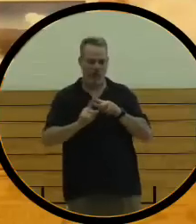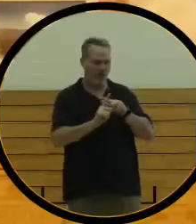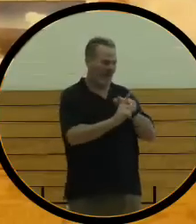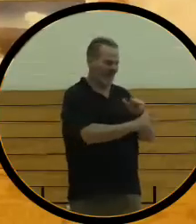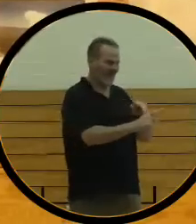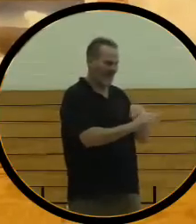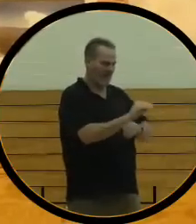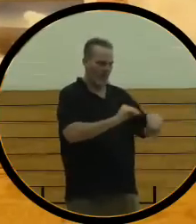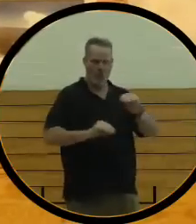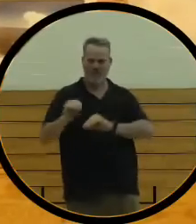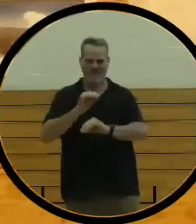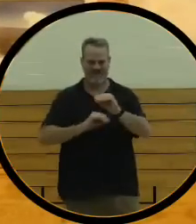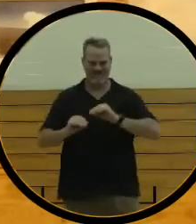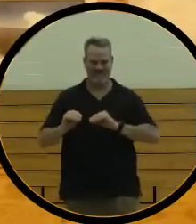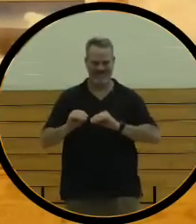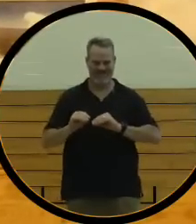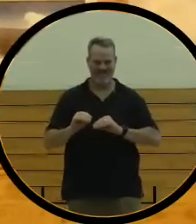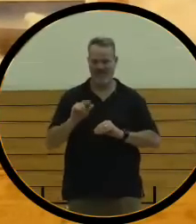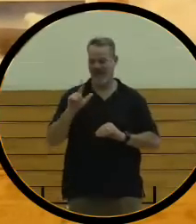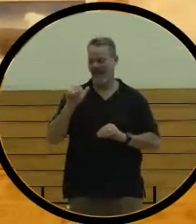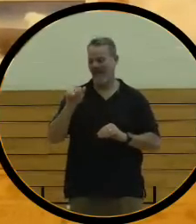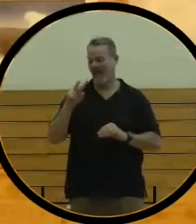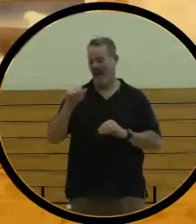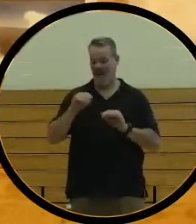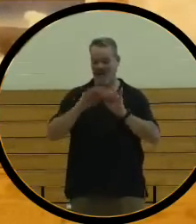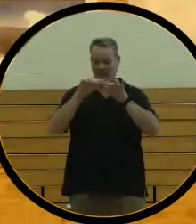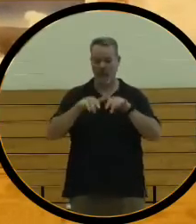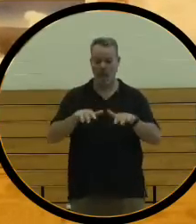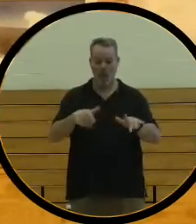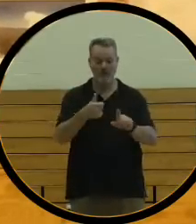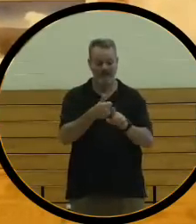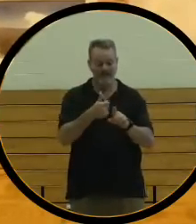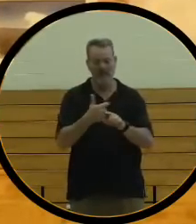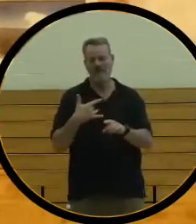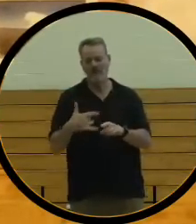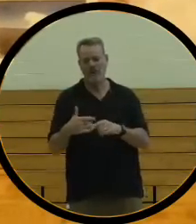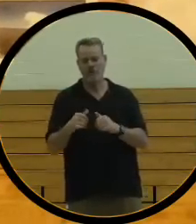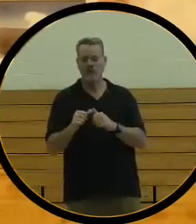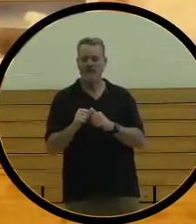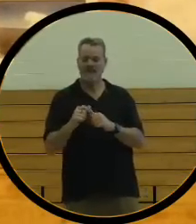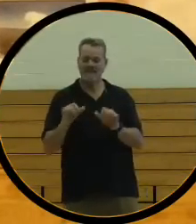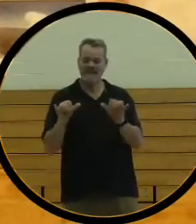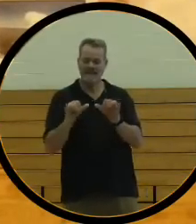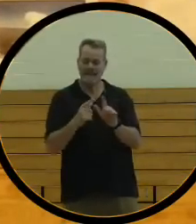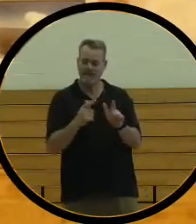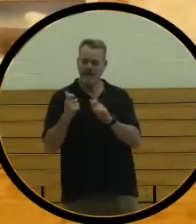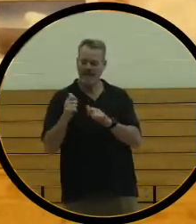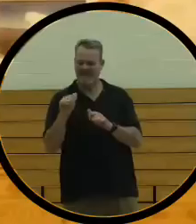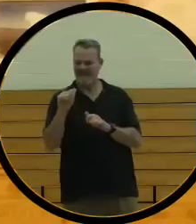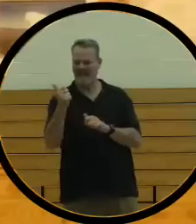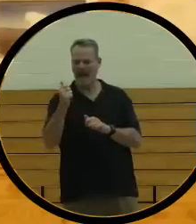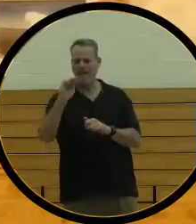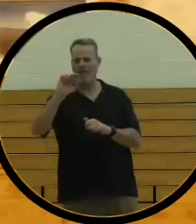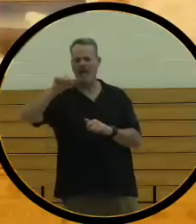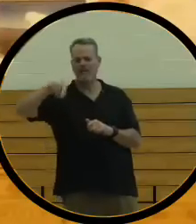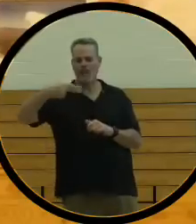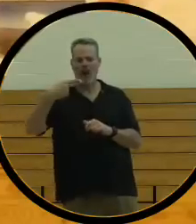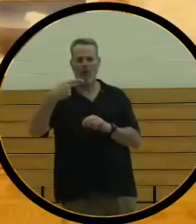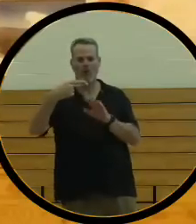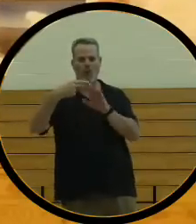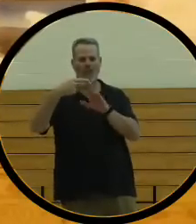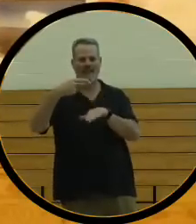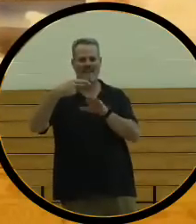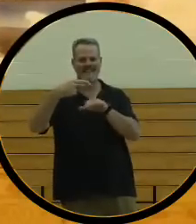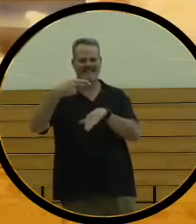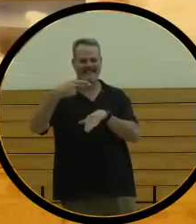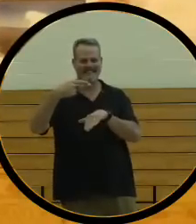flows themselves are generally traveling at 10 miles an hour or less. So you can get